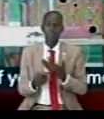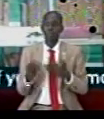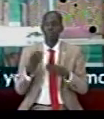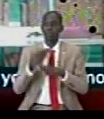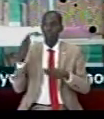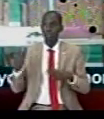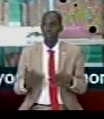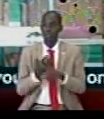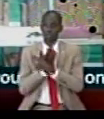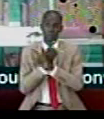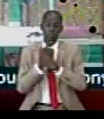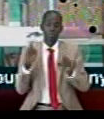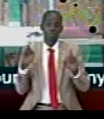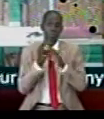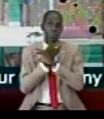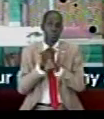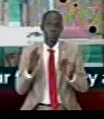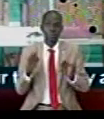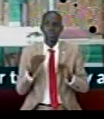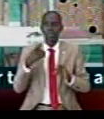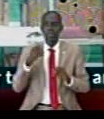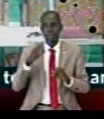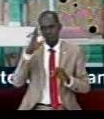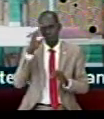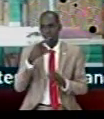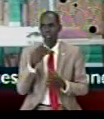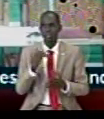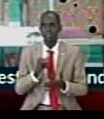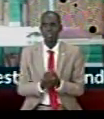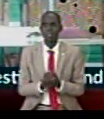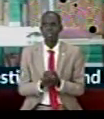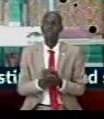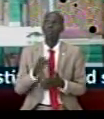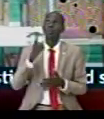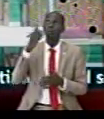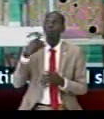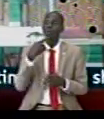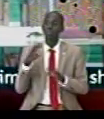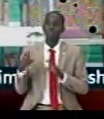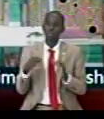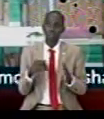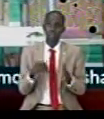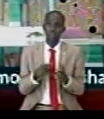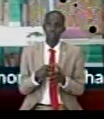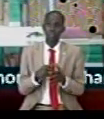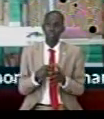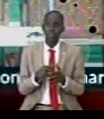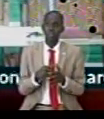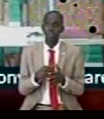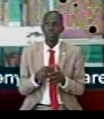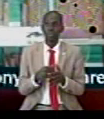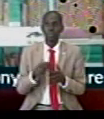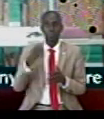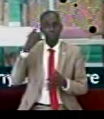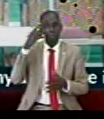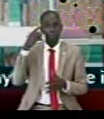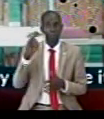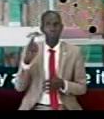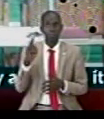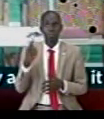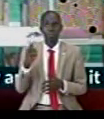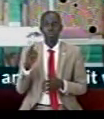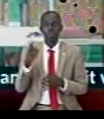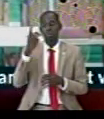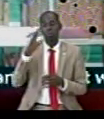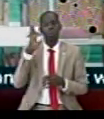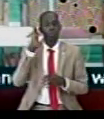that I don't want to do this operation, that God had did it for Adam, without knowing to anybody, that same God should do